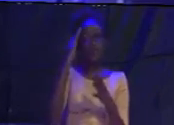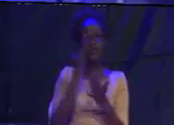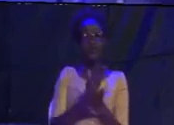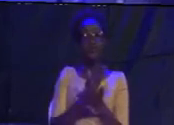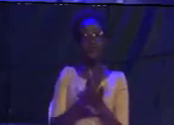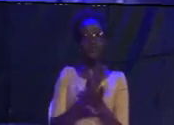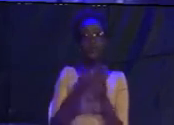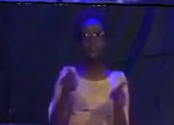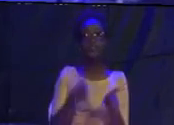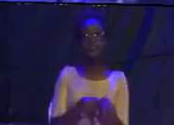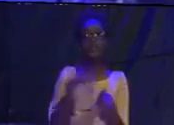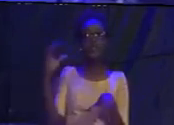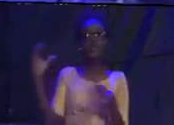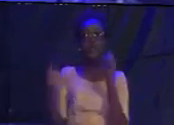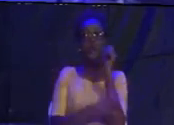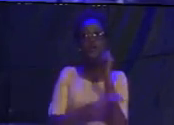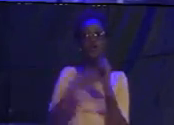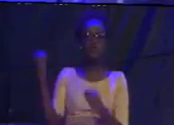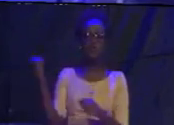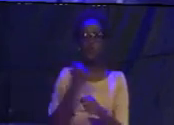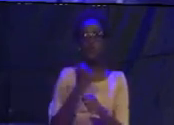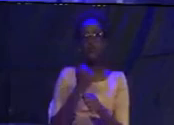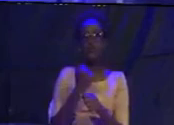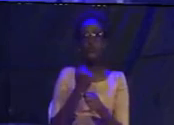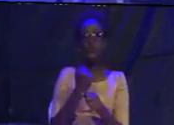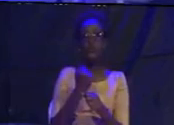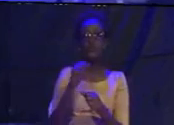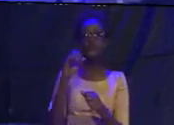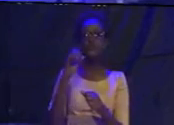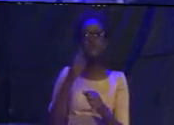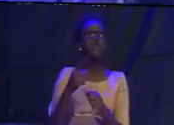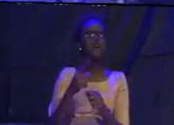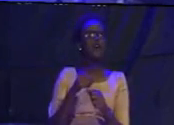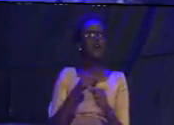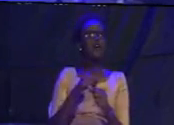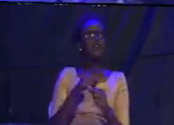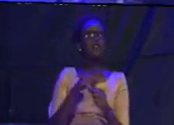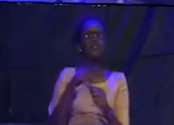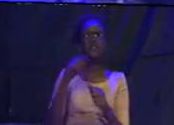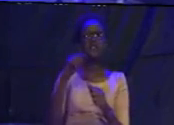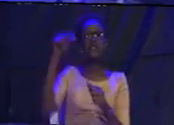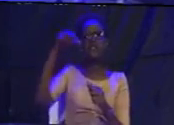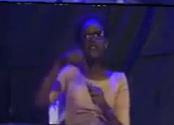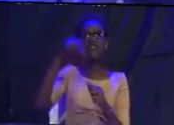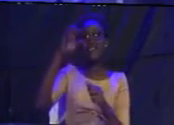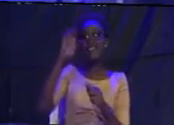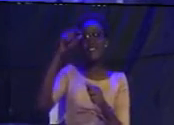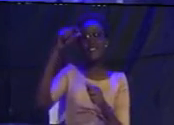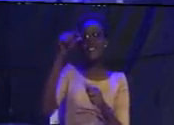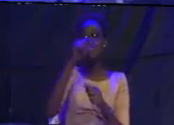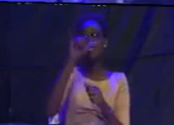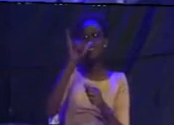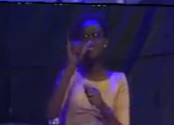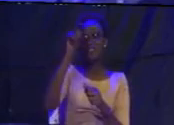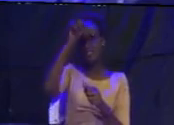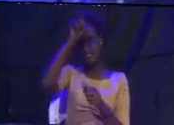was known as the powerful continent in the world. The Egyptian civilization was